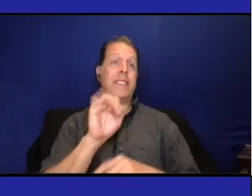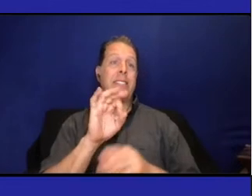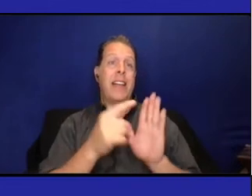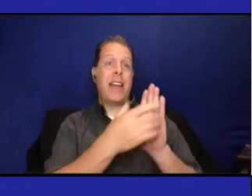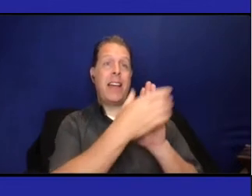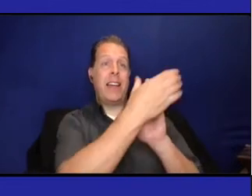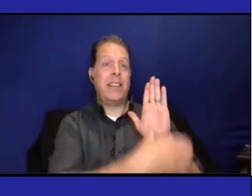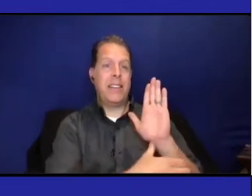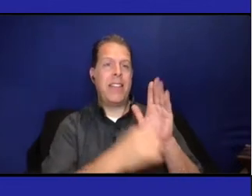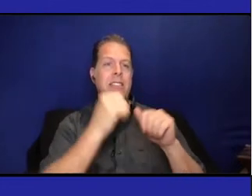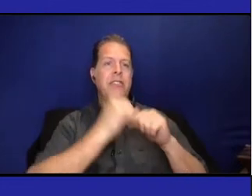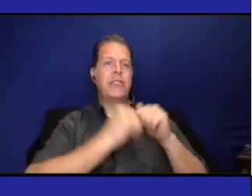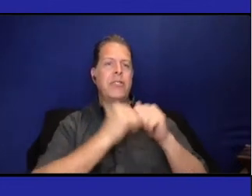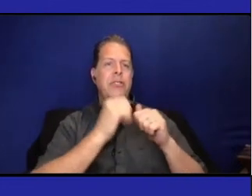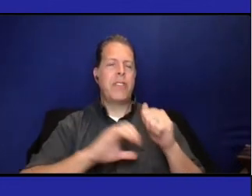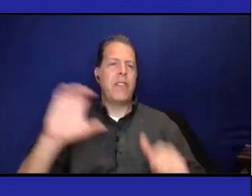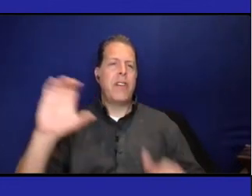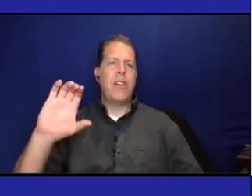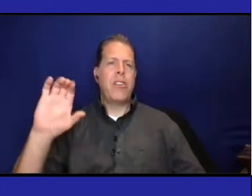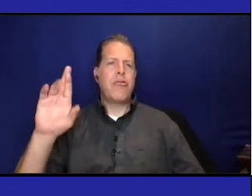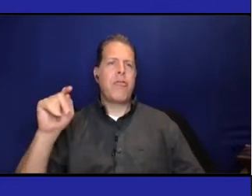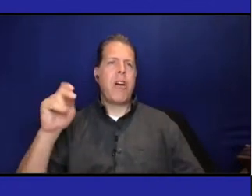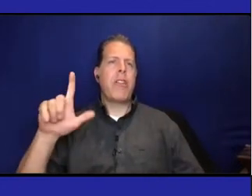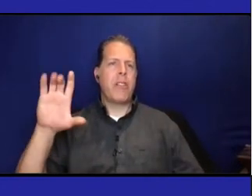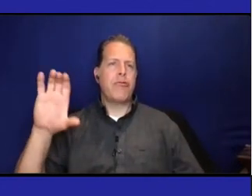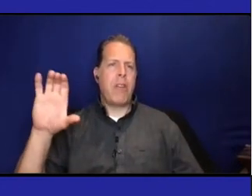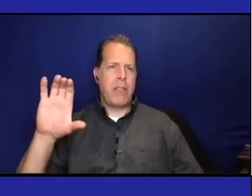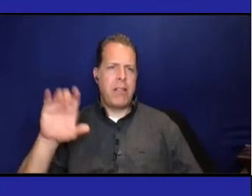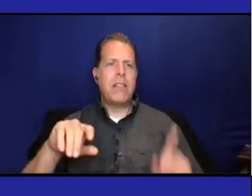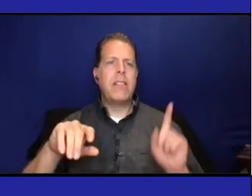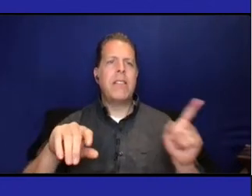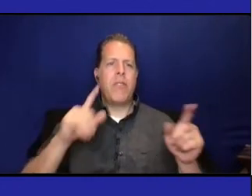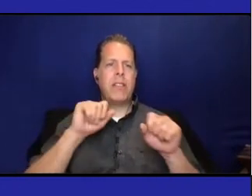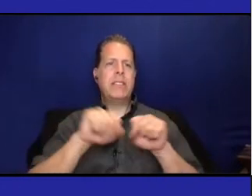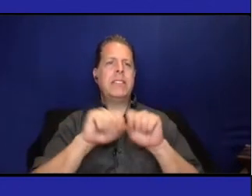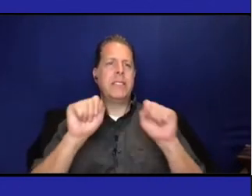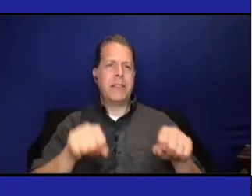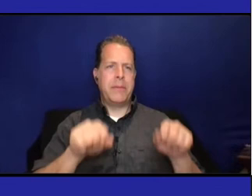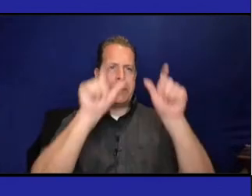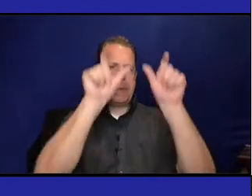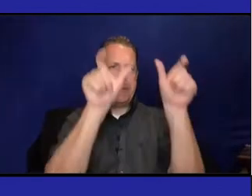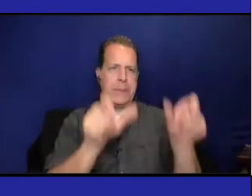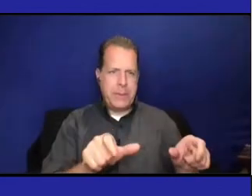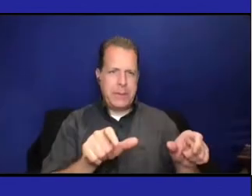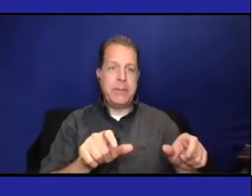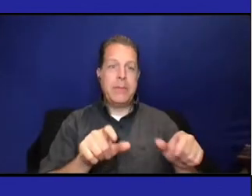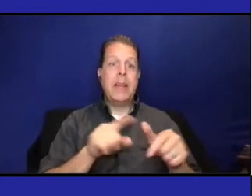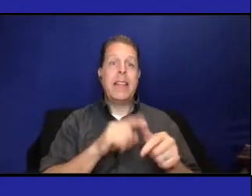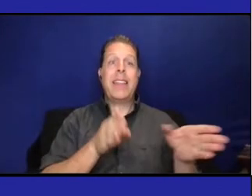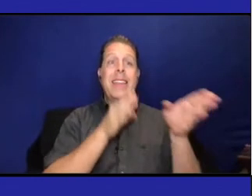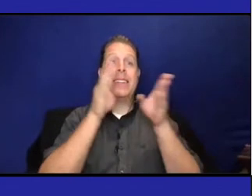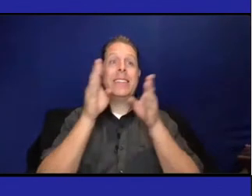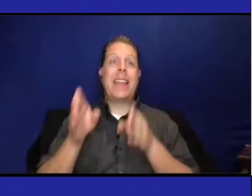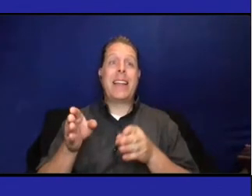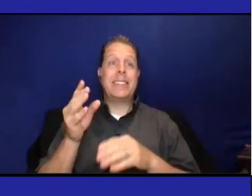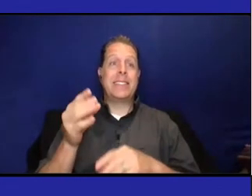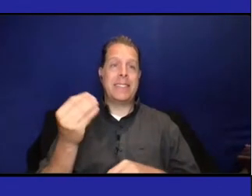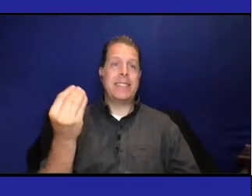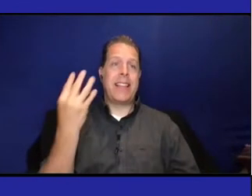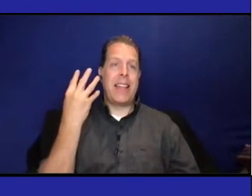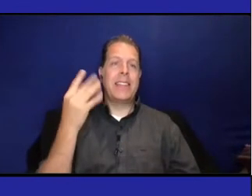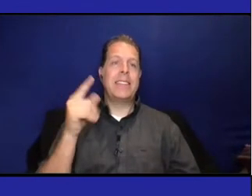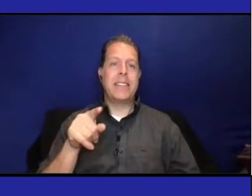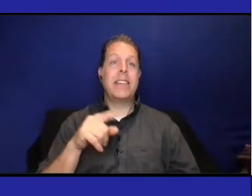of Crothall for the system. And next slide. The market